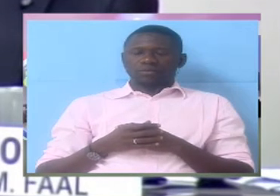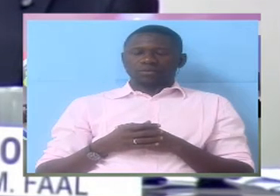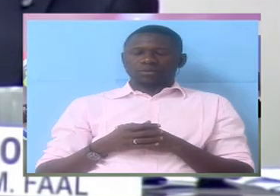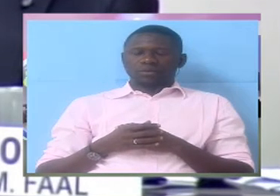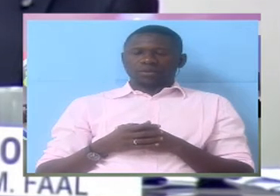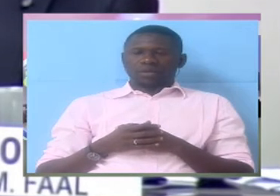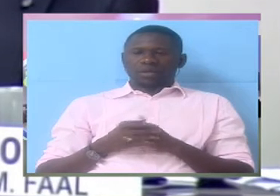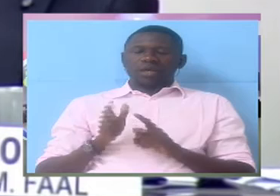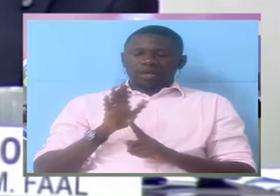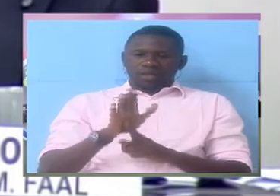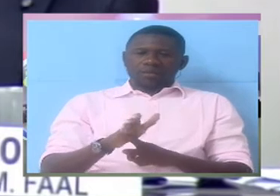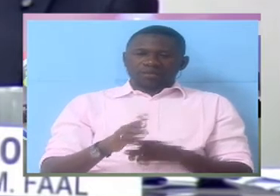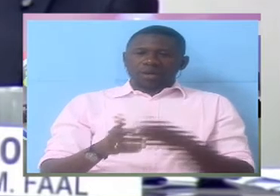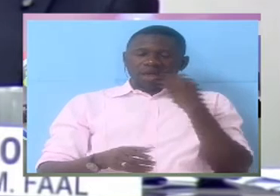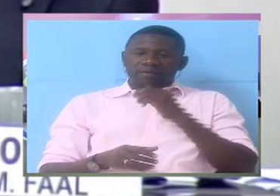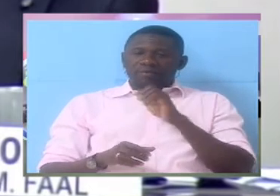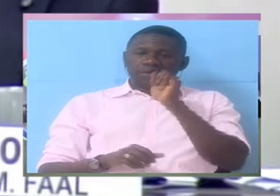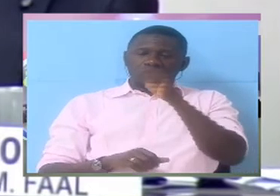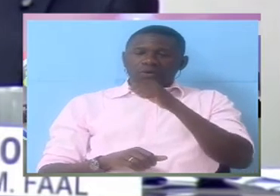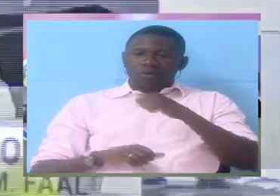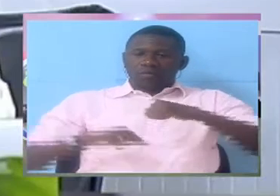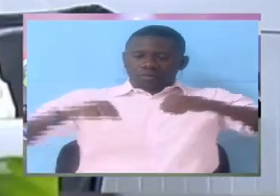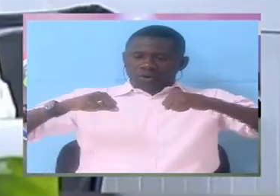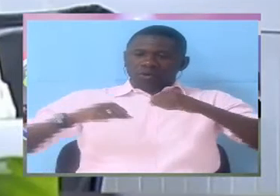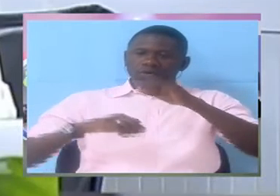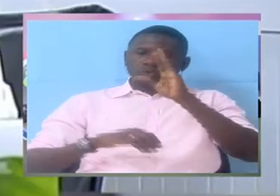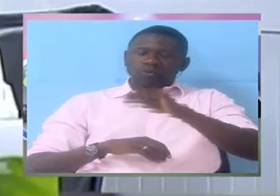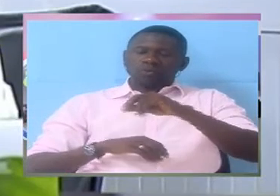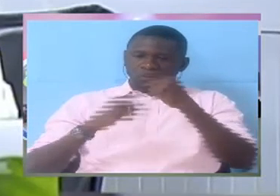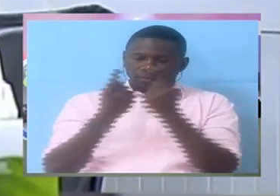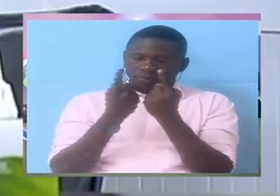If your subordinates do something and you know about it,